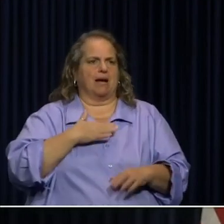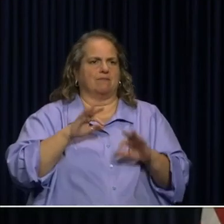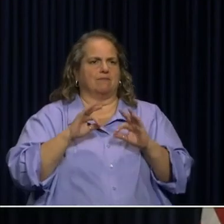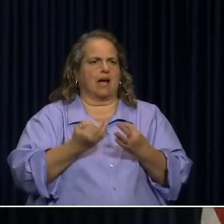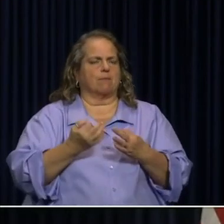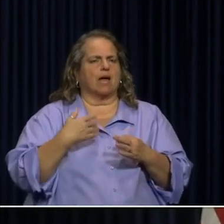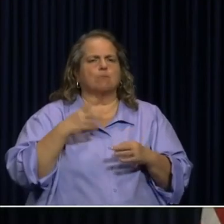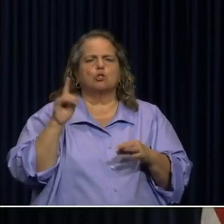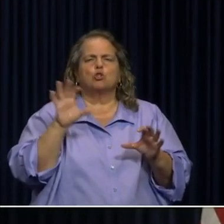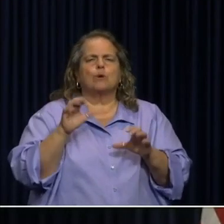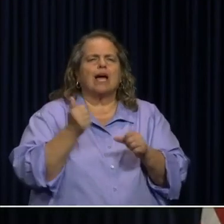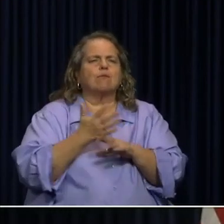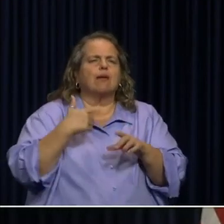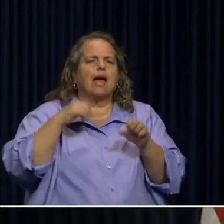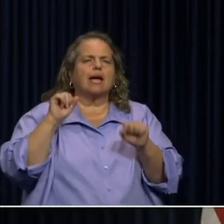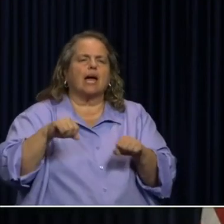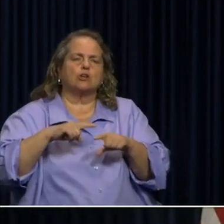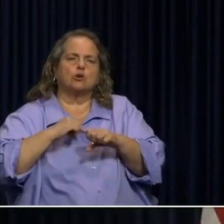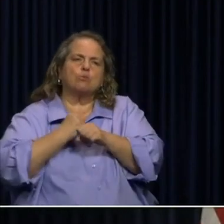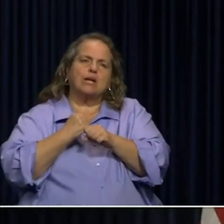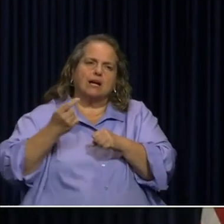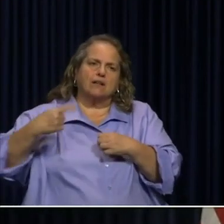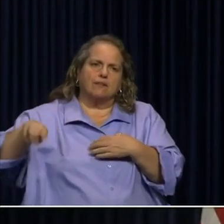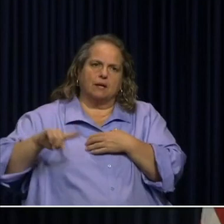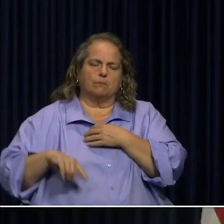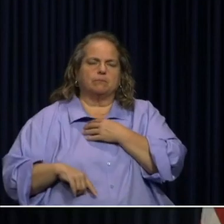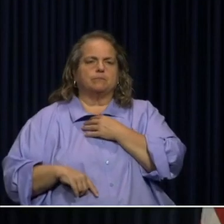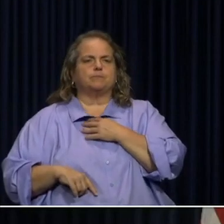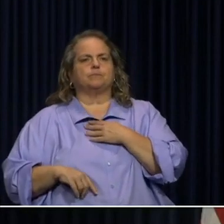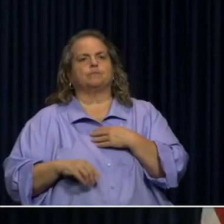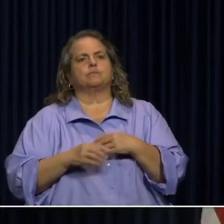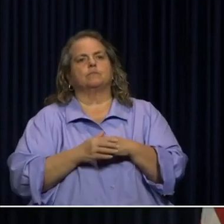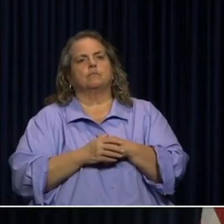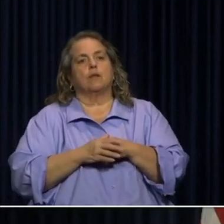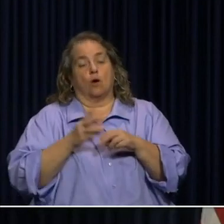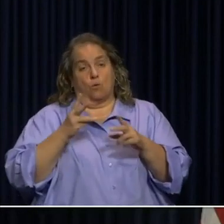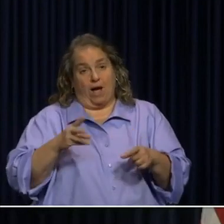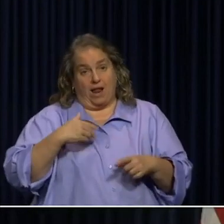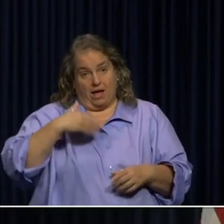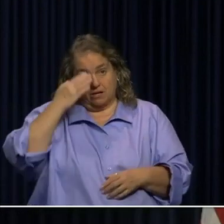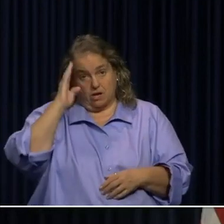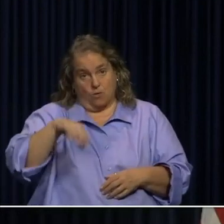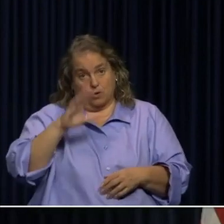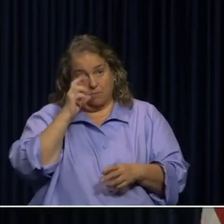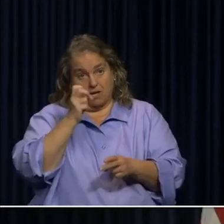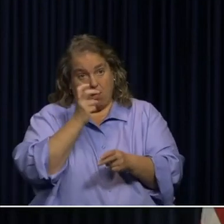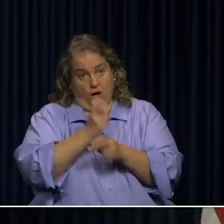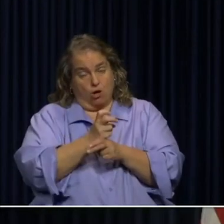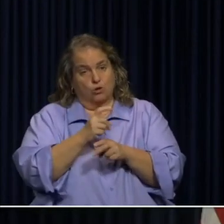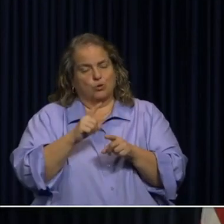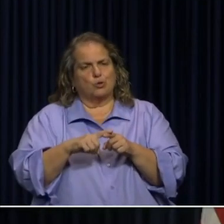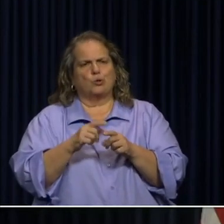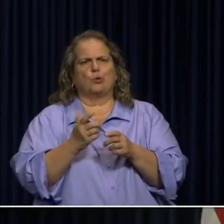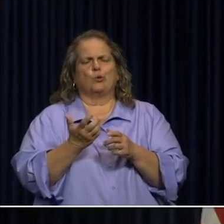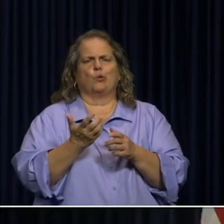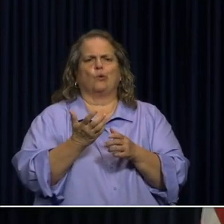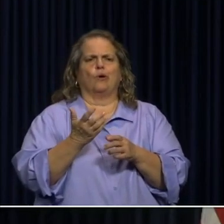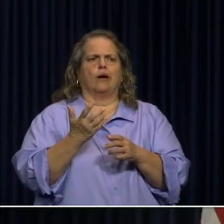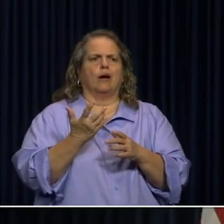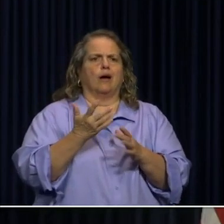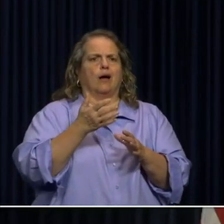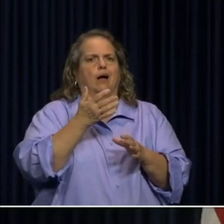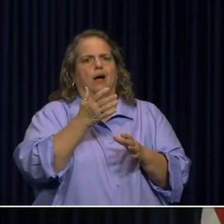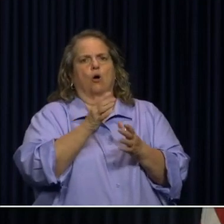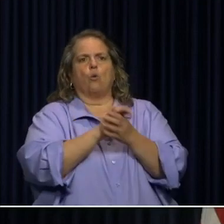everything I can to protect them. While I know it will be hard to worship virtually or in